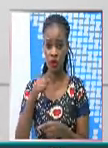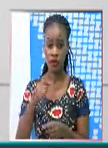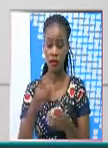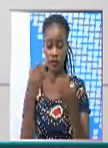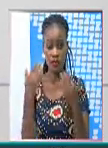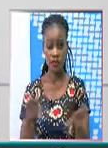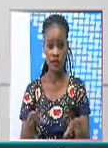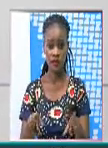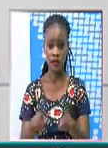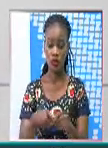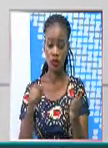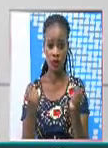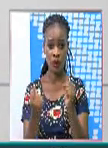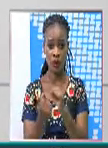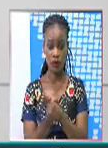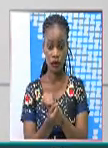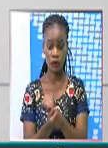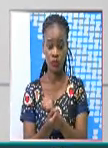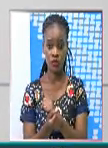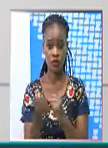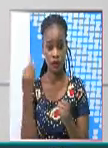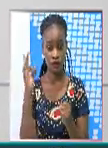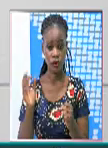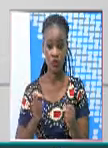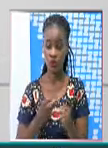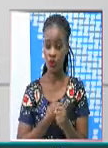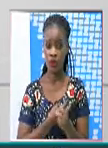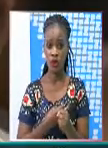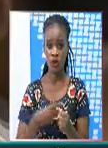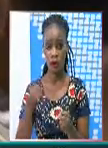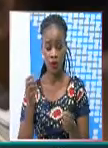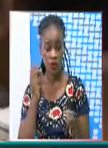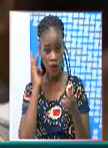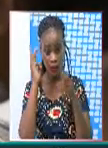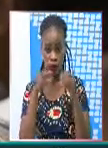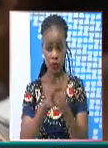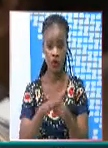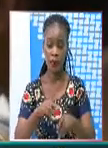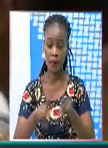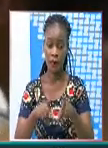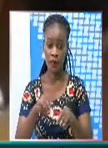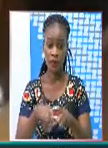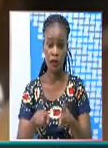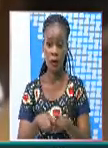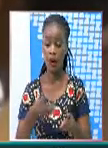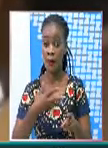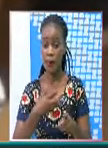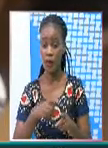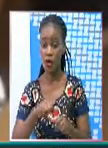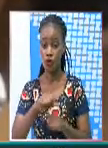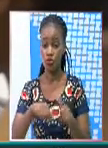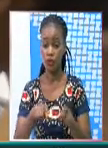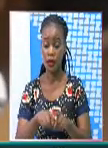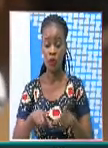complete change of our attitude towards work. Many educated people have negative attitude about